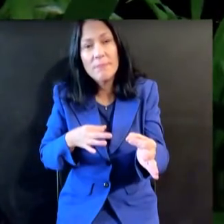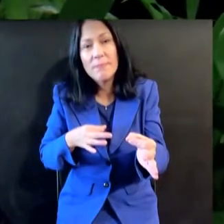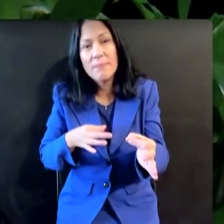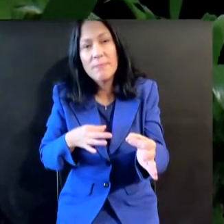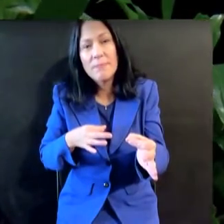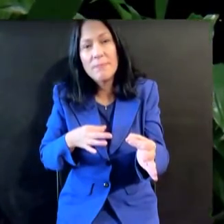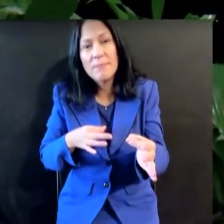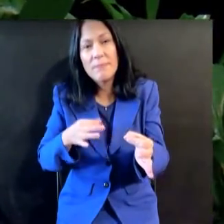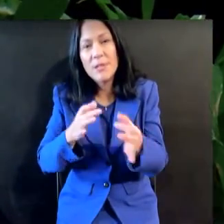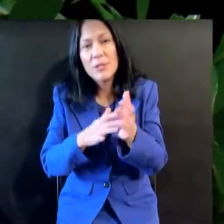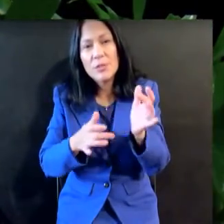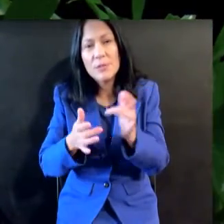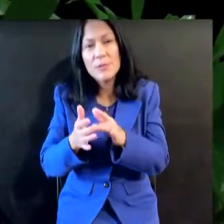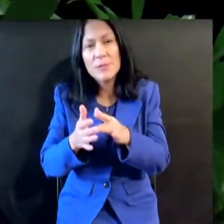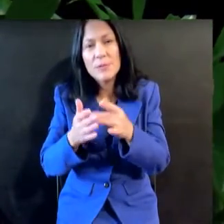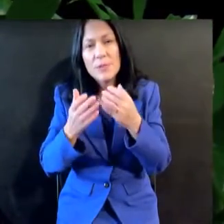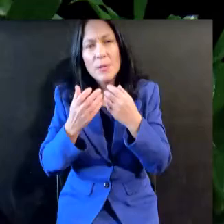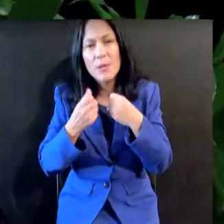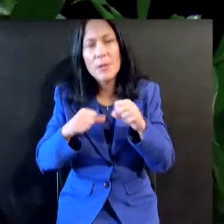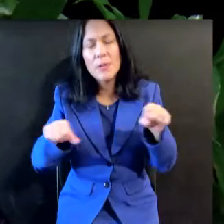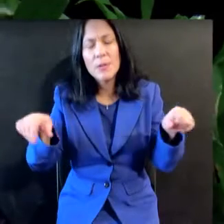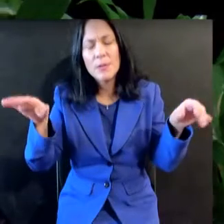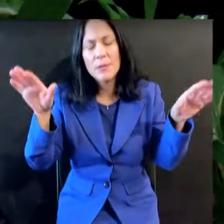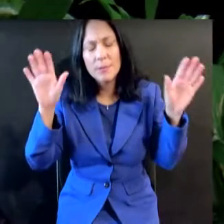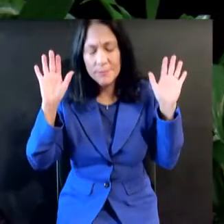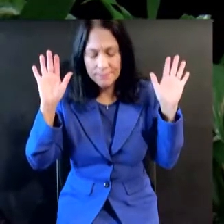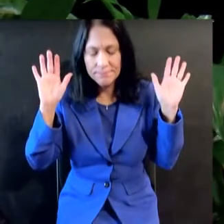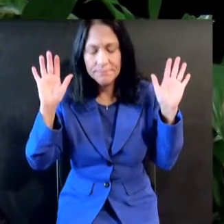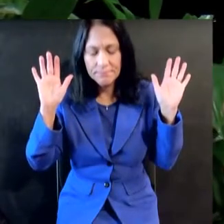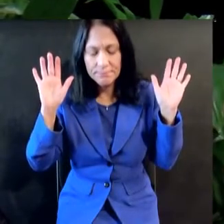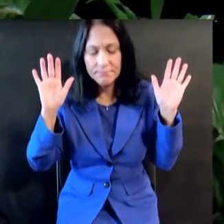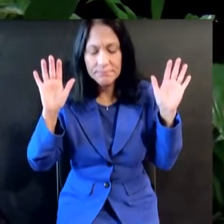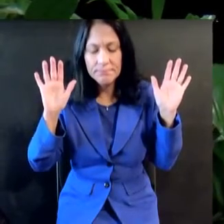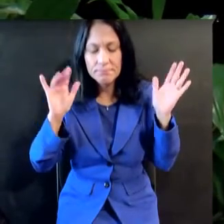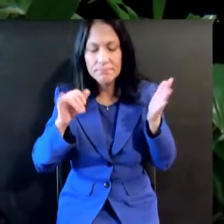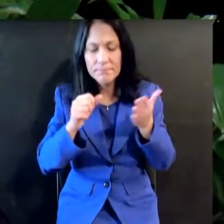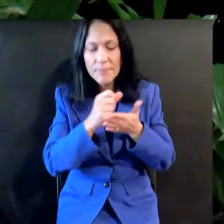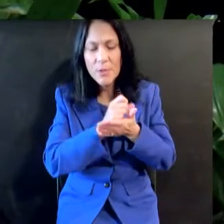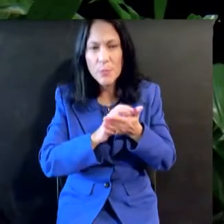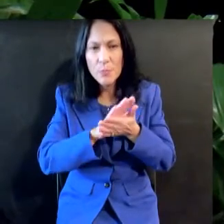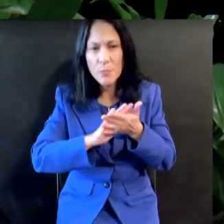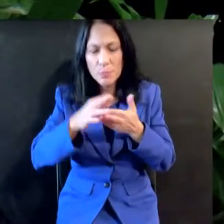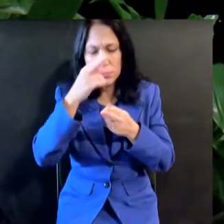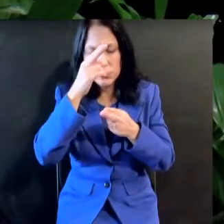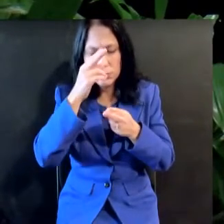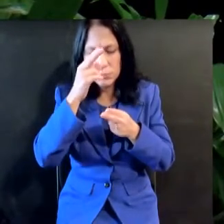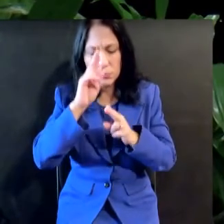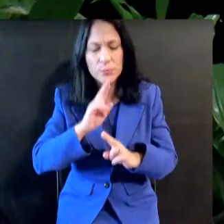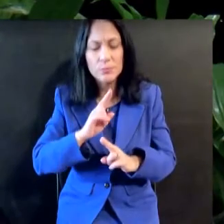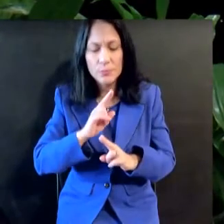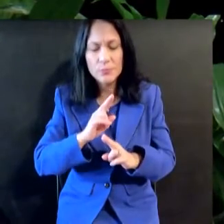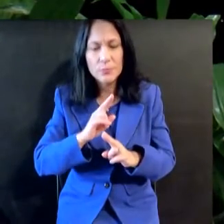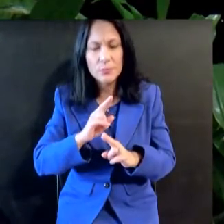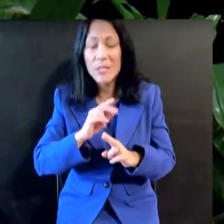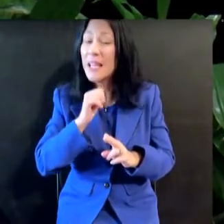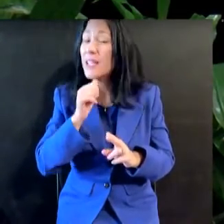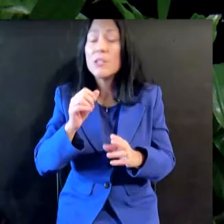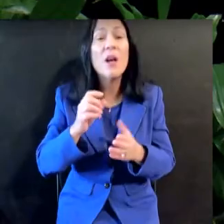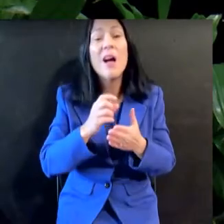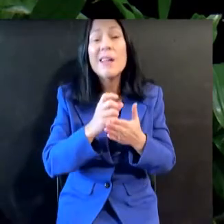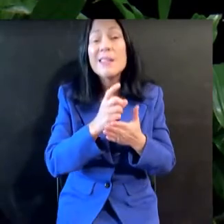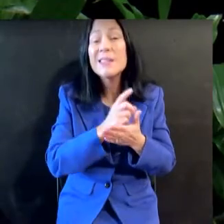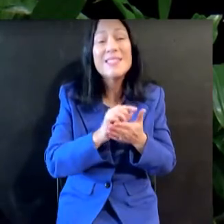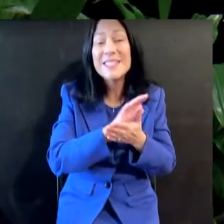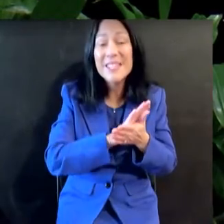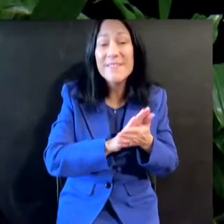he gave up his divine privileges. Not his divinity.